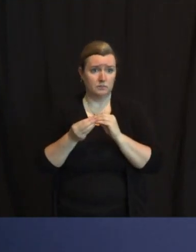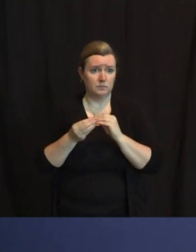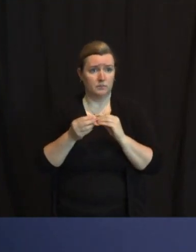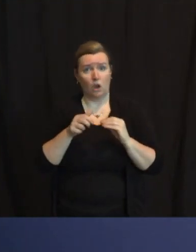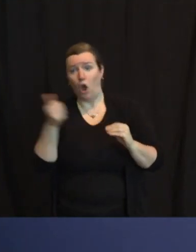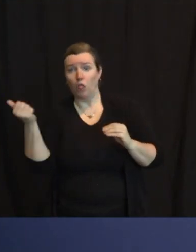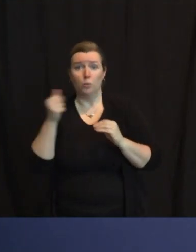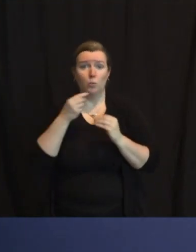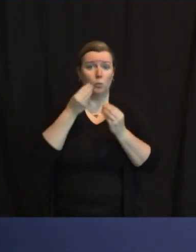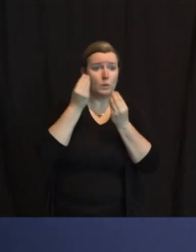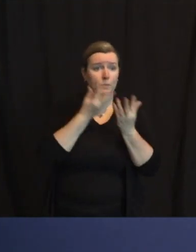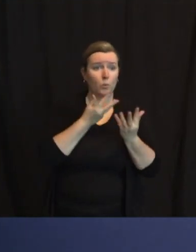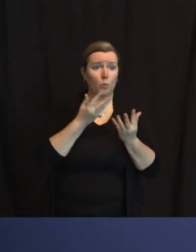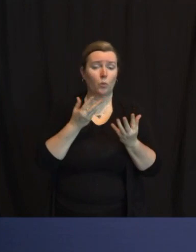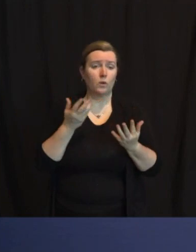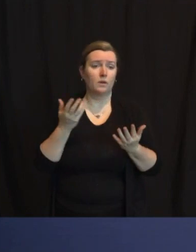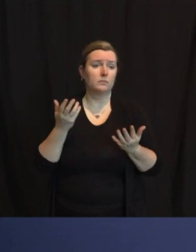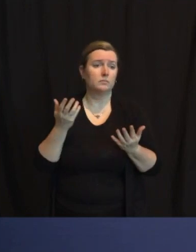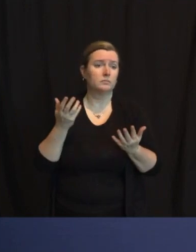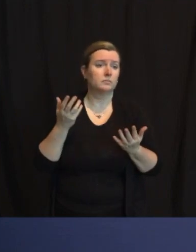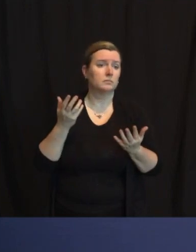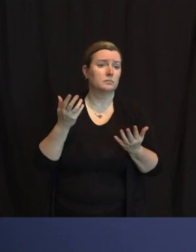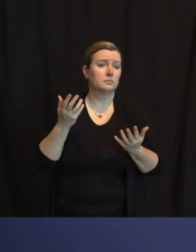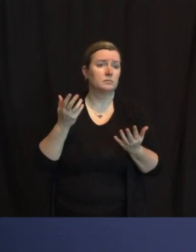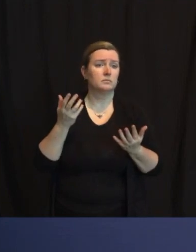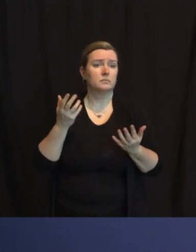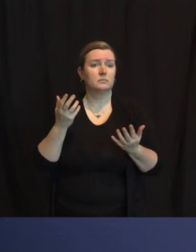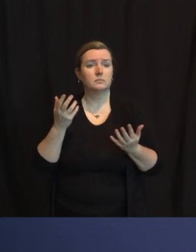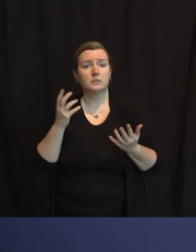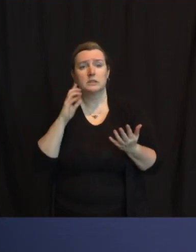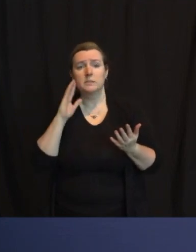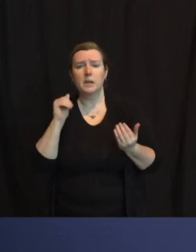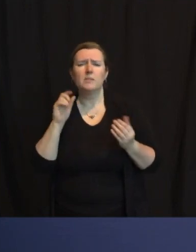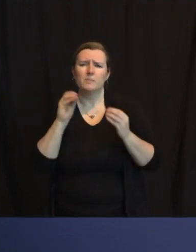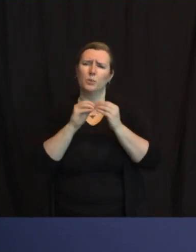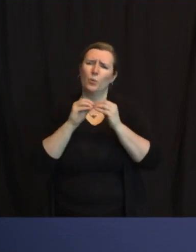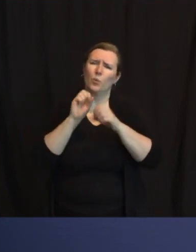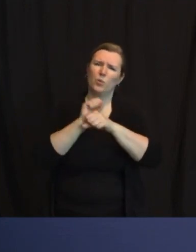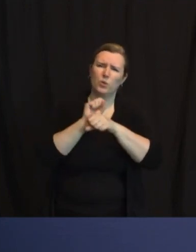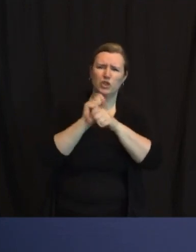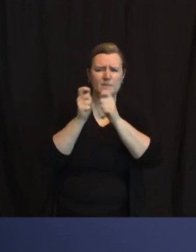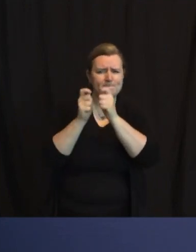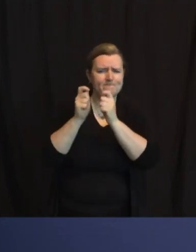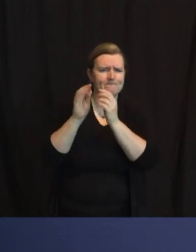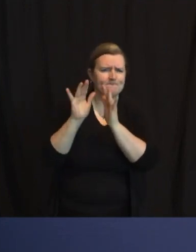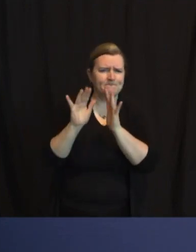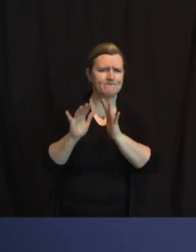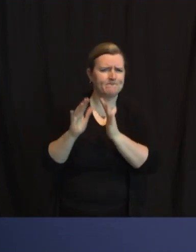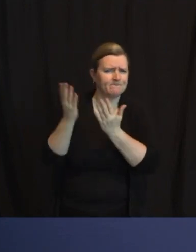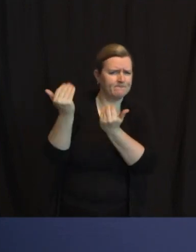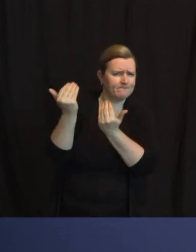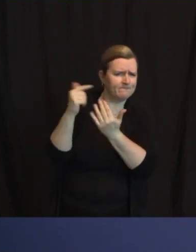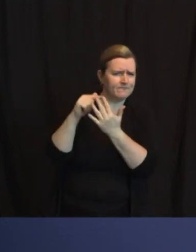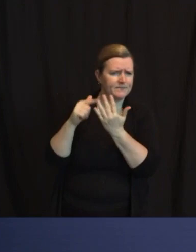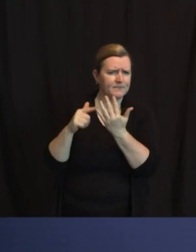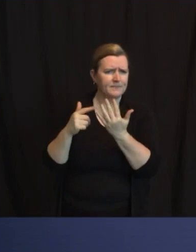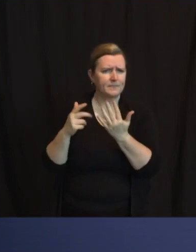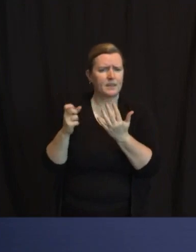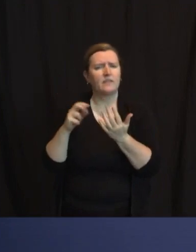that we're expecting, they need a lot more work, to be honest. From the industry. From the industry. Yep.